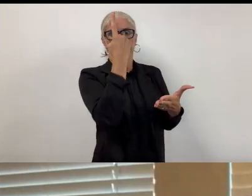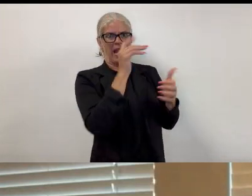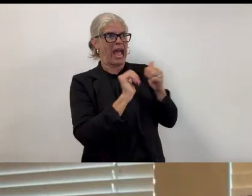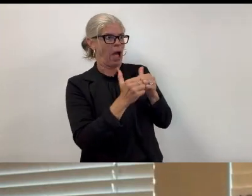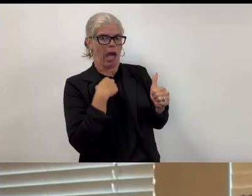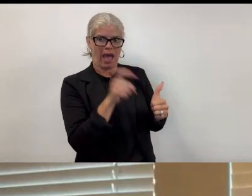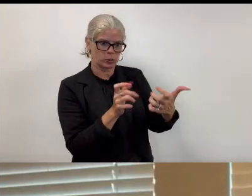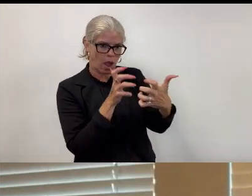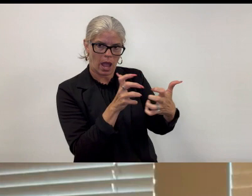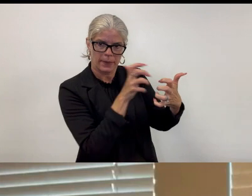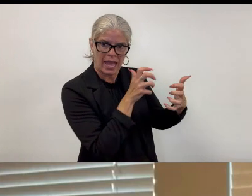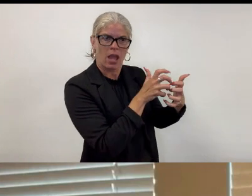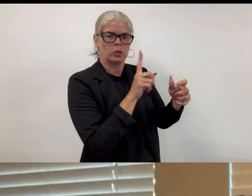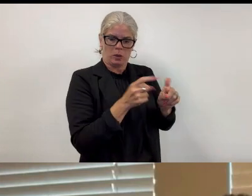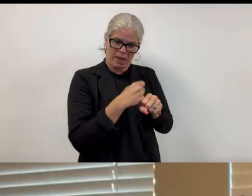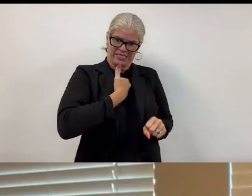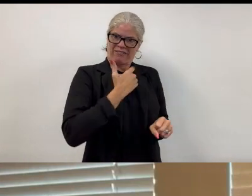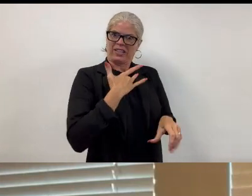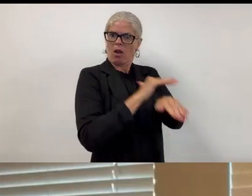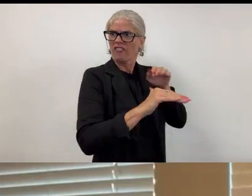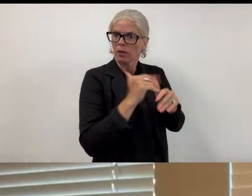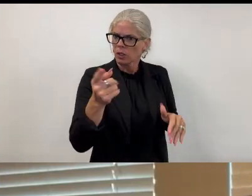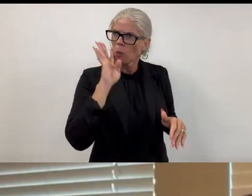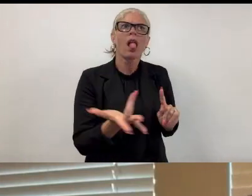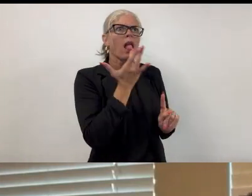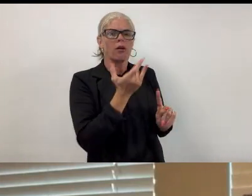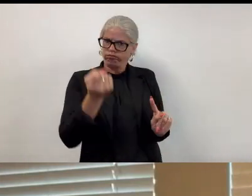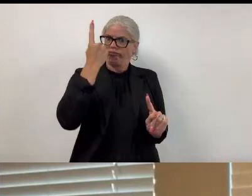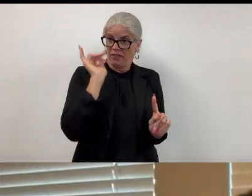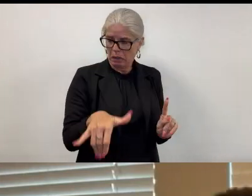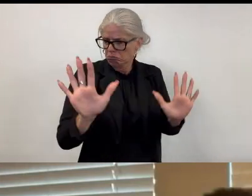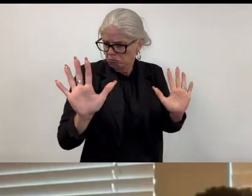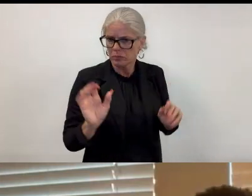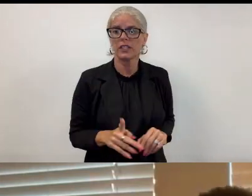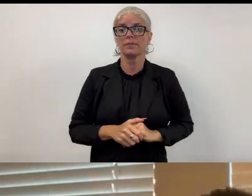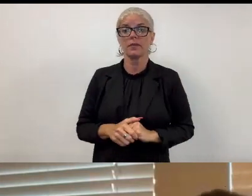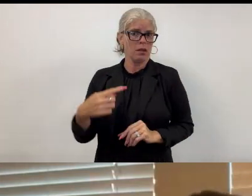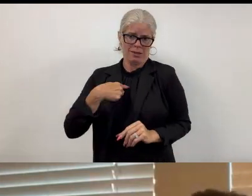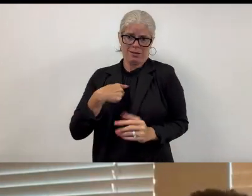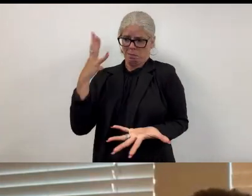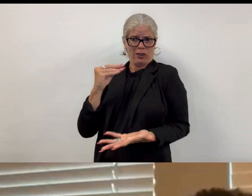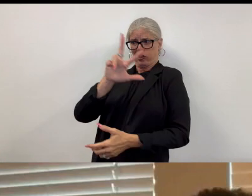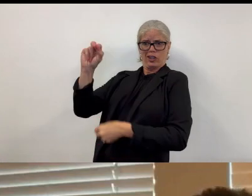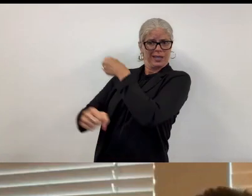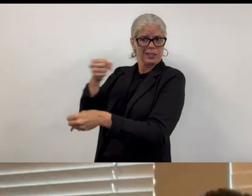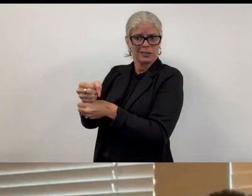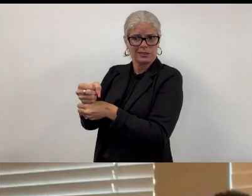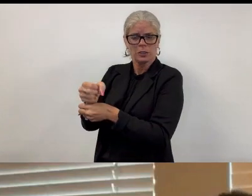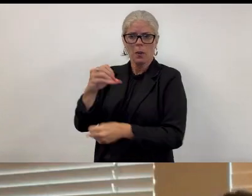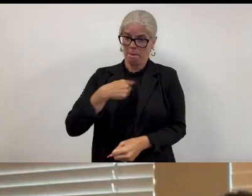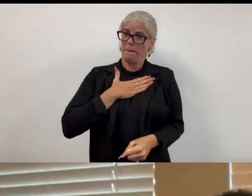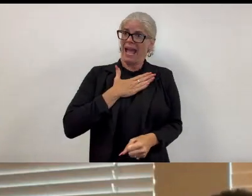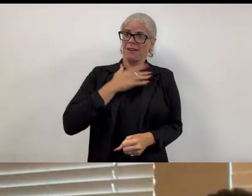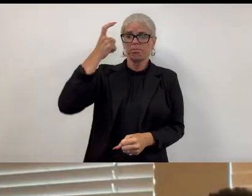to think about what accommodations you require in order to function comfortably in any environment.